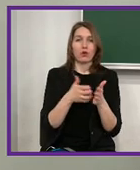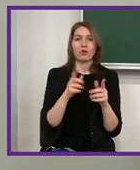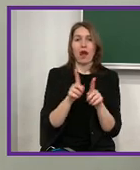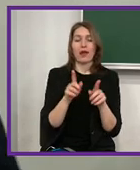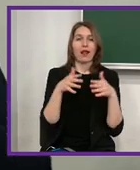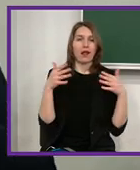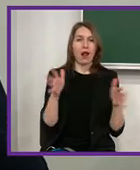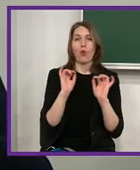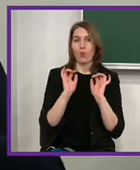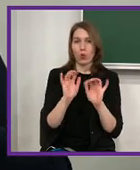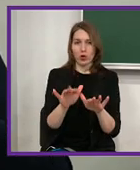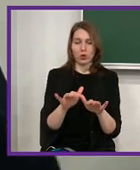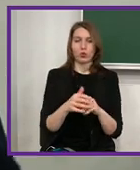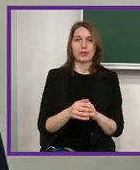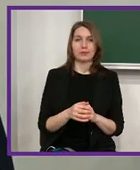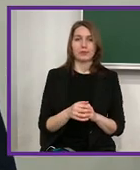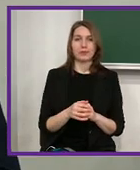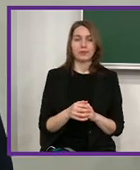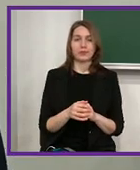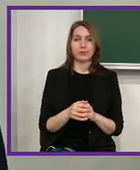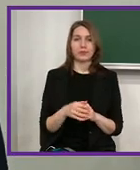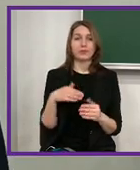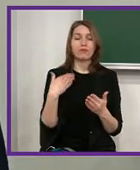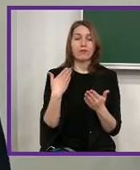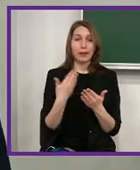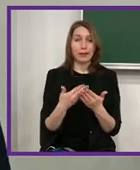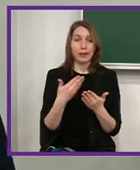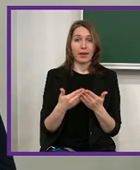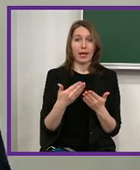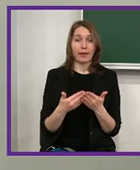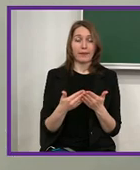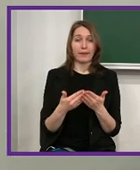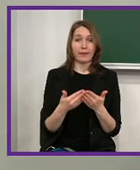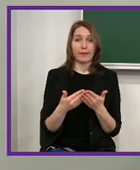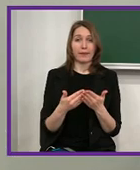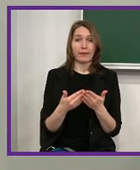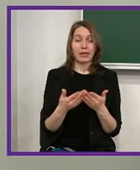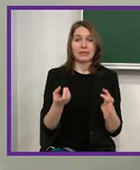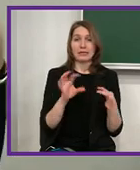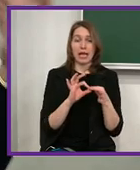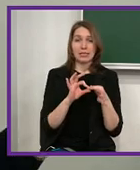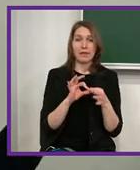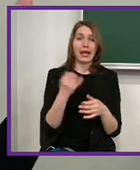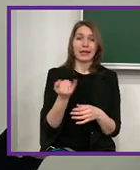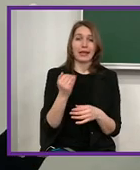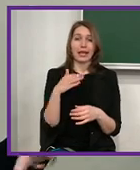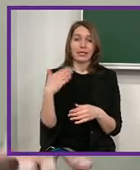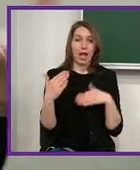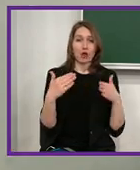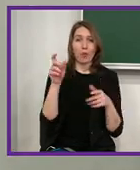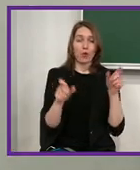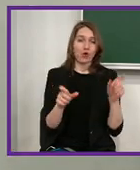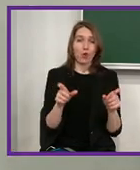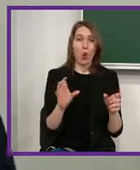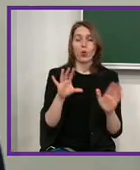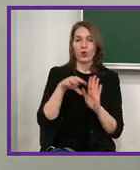fairly lengthy supplement on stakeholder engagement and good principles for stakeholder engagement. That's something that can be used in the context of an HRAA, but